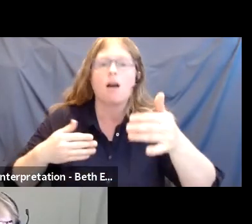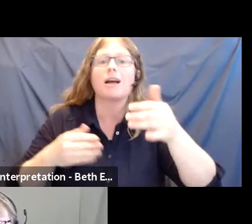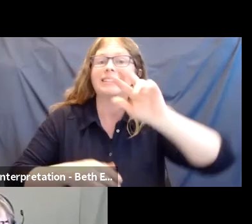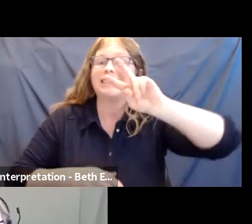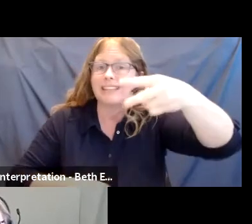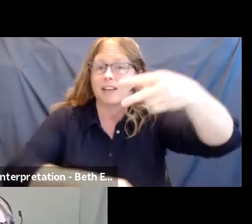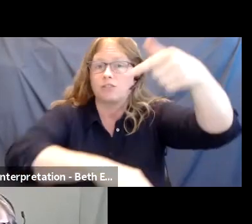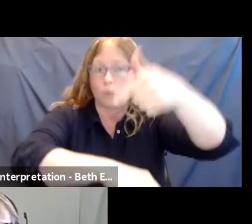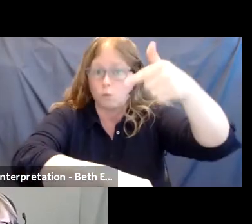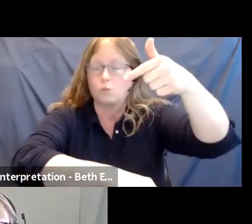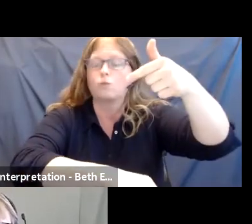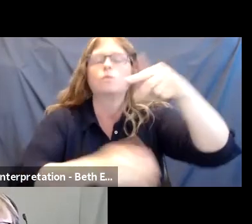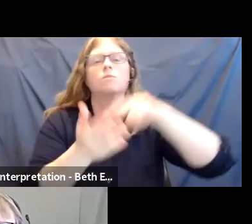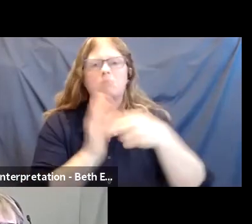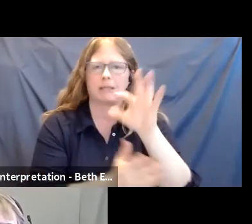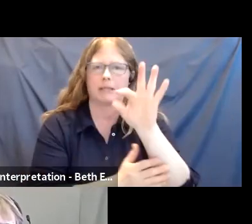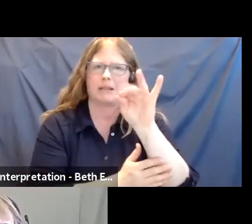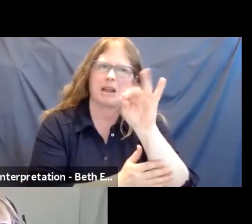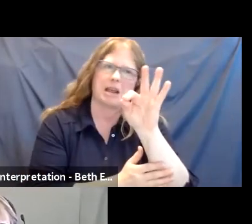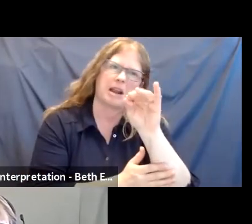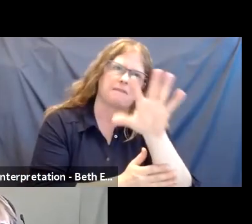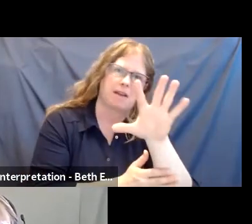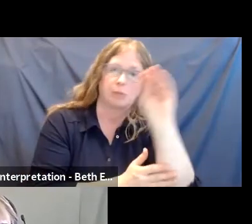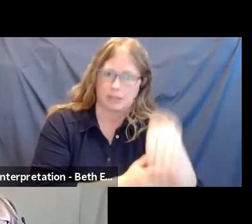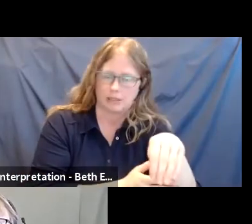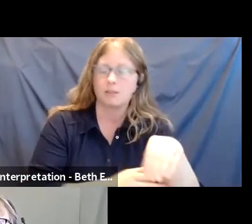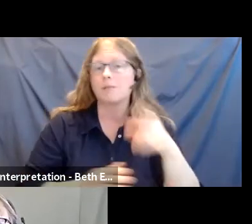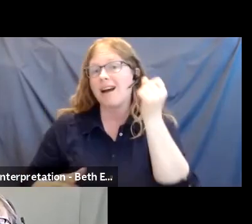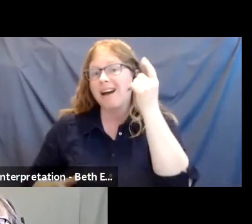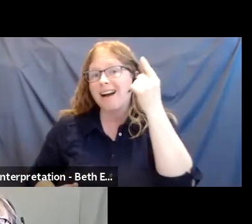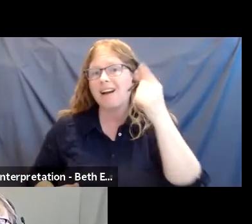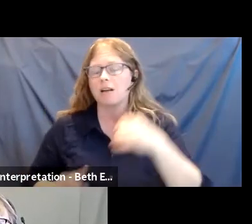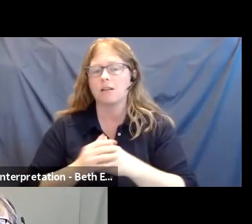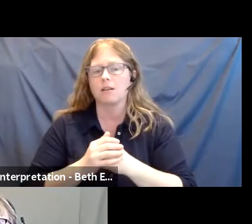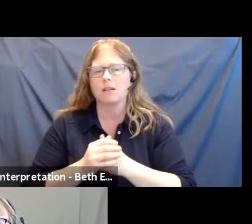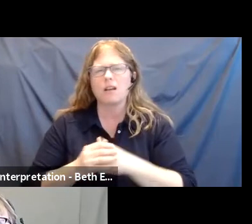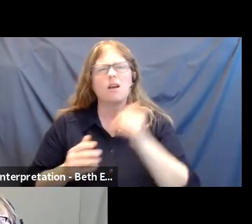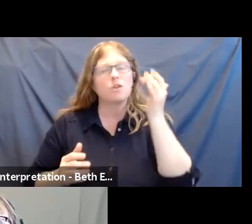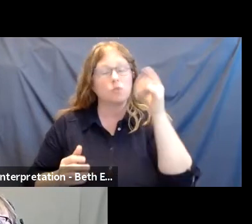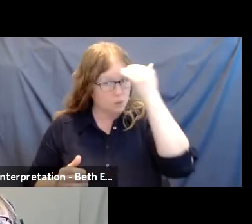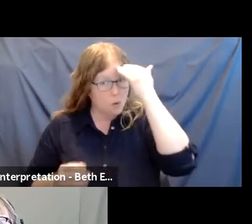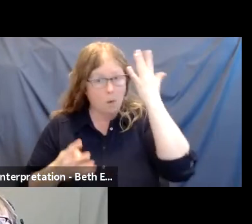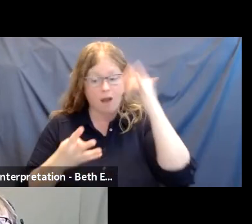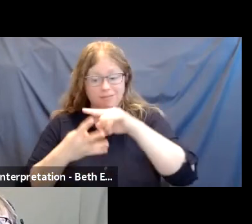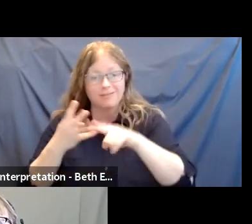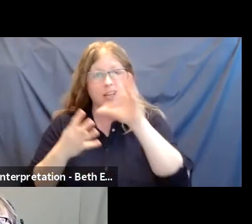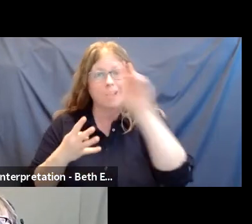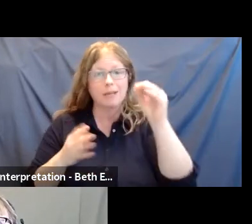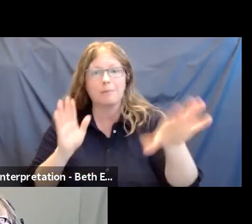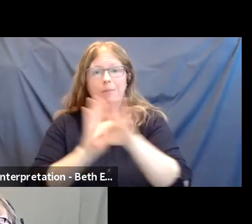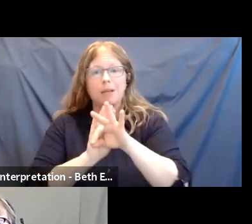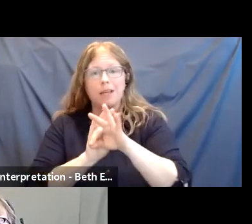between shot 1 and shot 2. In fact, it's interesting. You know, anyone know why they chose 21 and 28 days between shots?